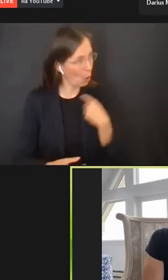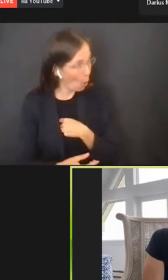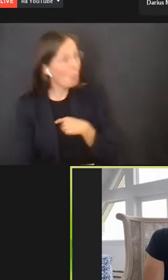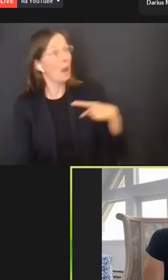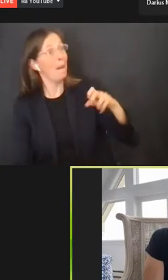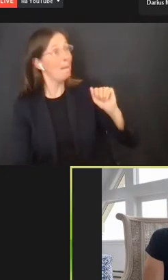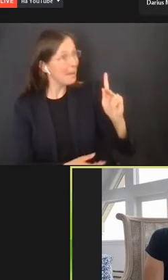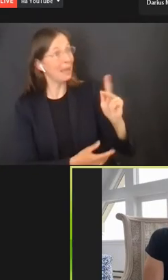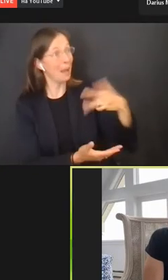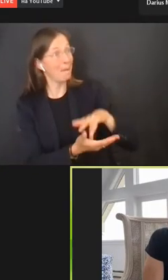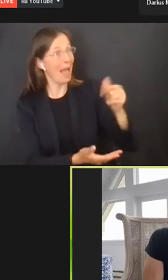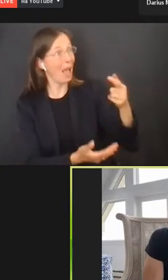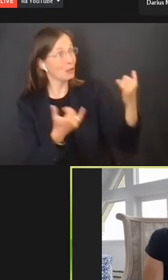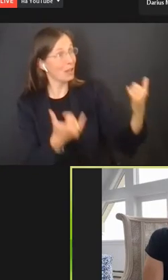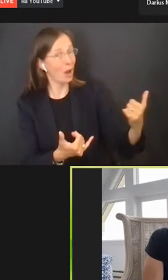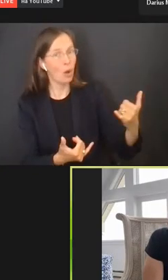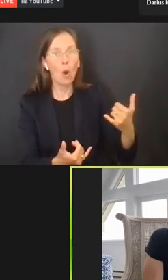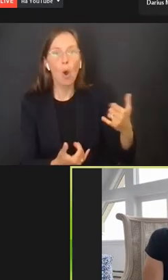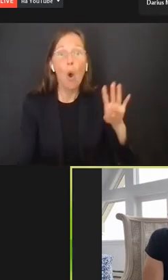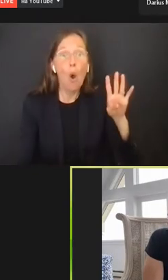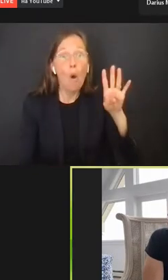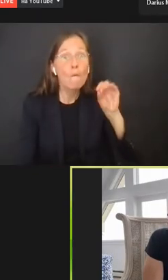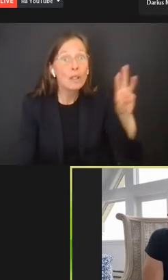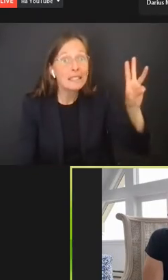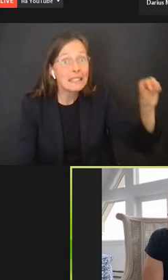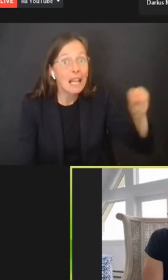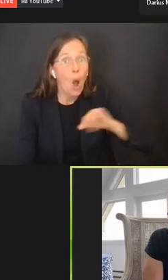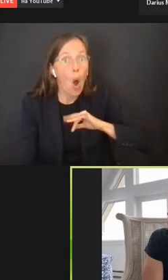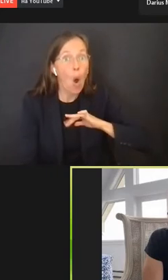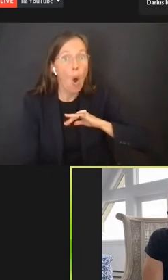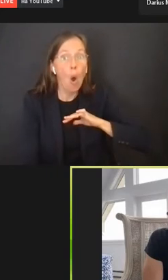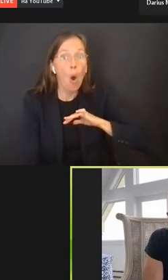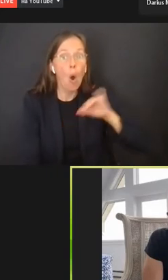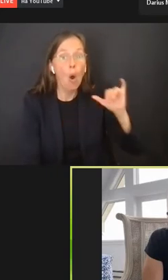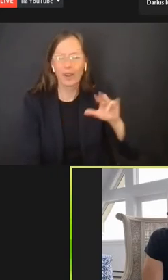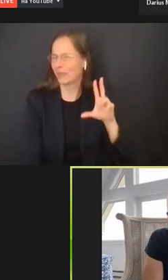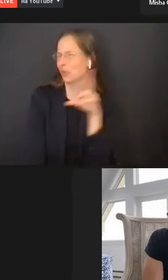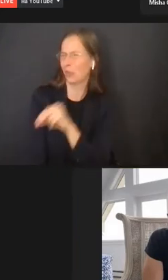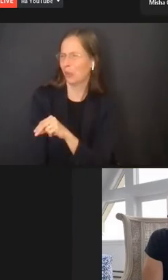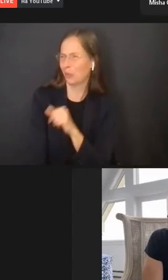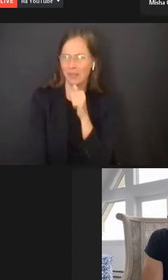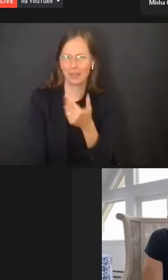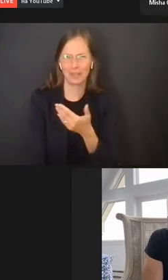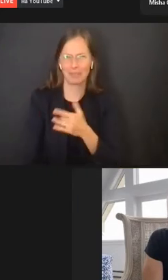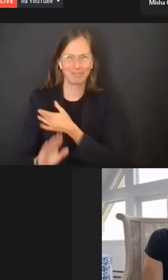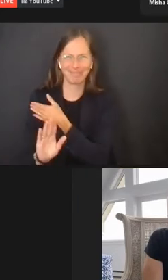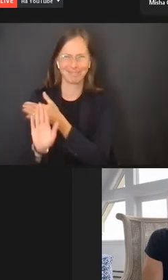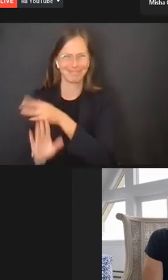right now? Oh, tell me it's okay. 40 to 60. Tell me if it's someone no, just said it's not someone up, on here it doesn't go up to